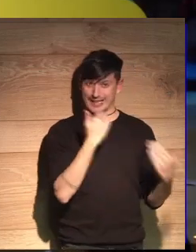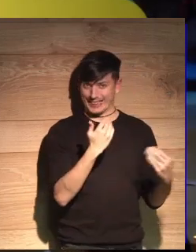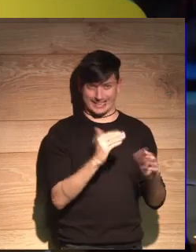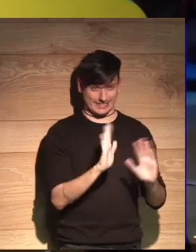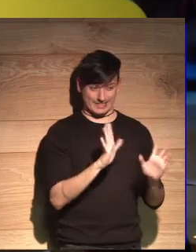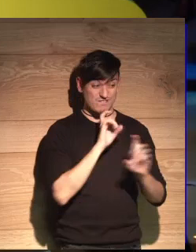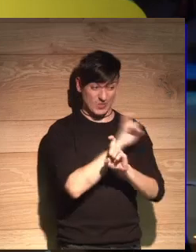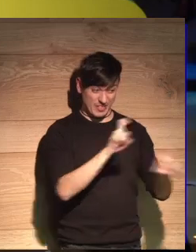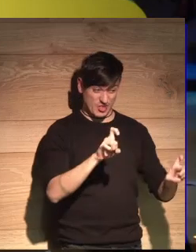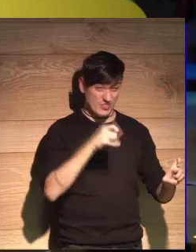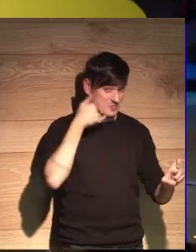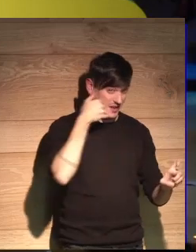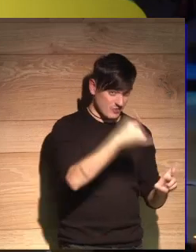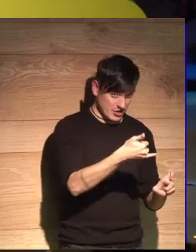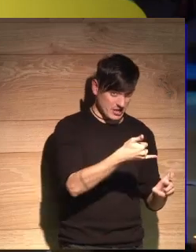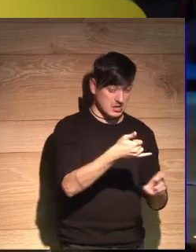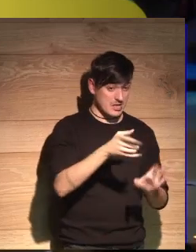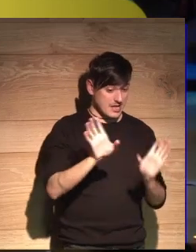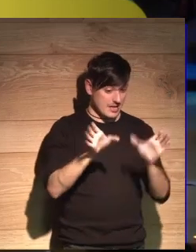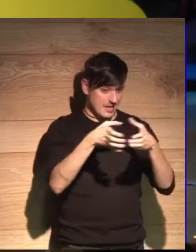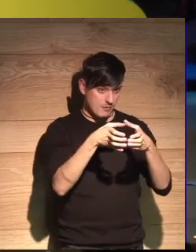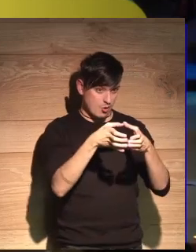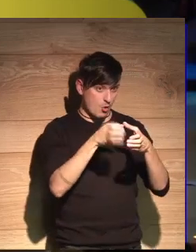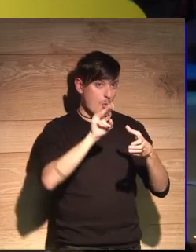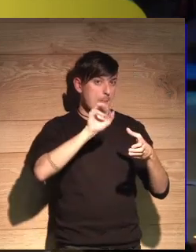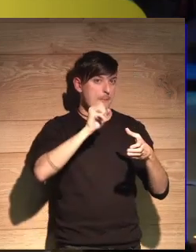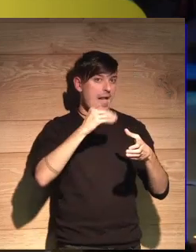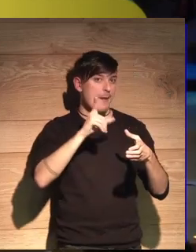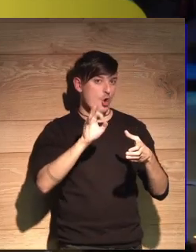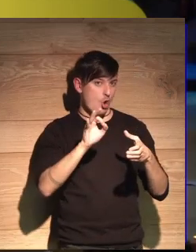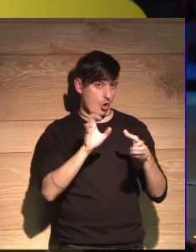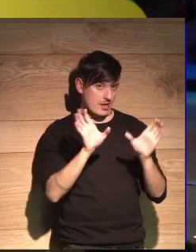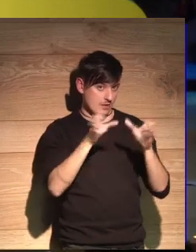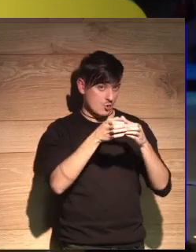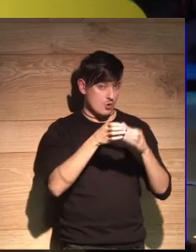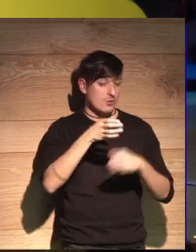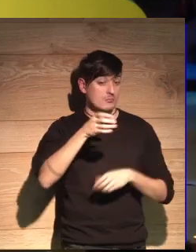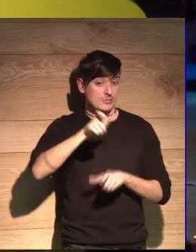have words to thank Fundación Telefónica,